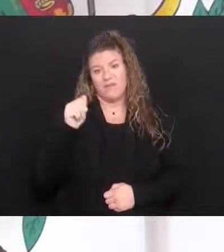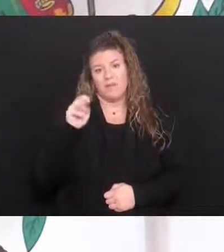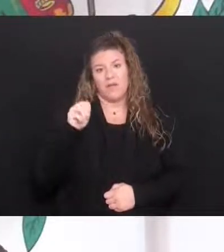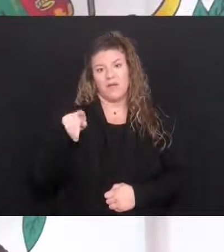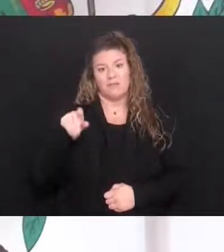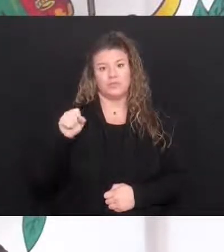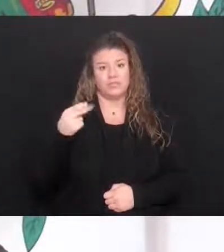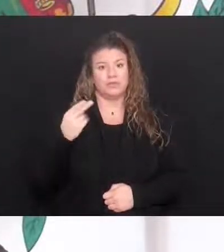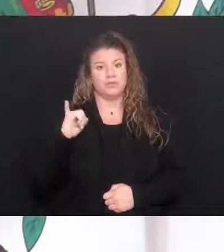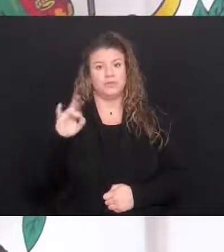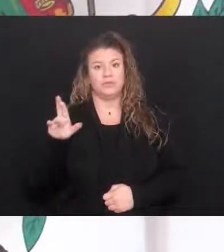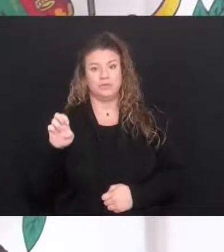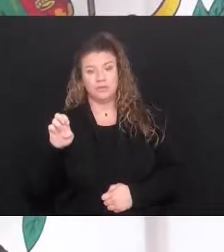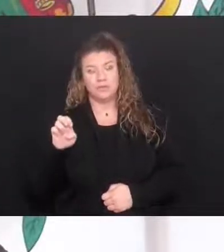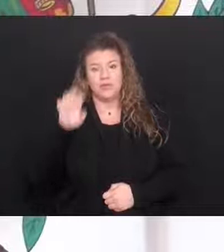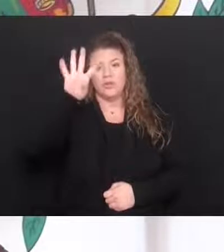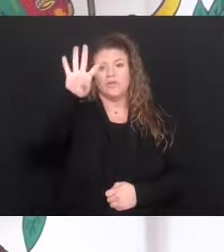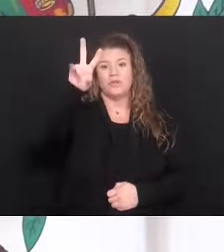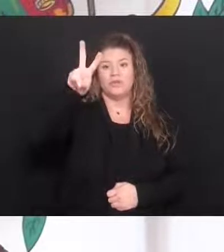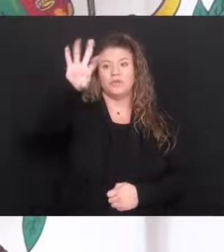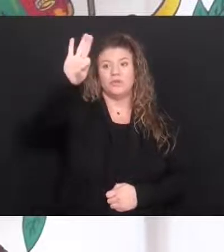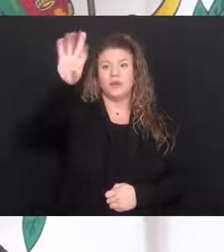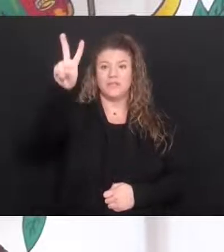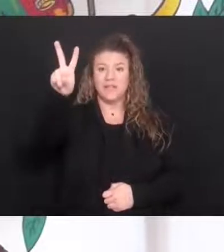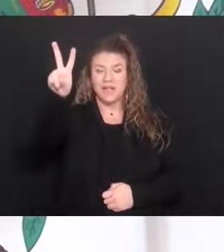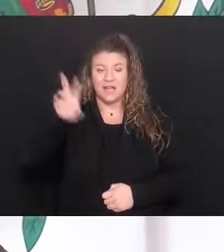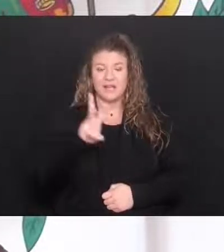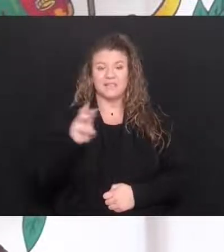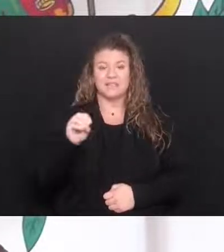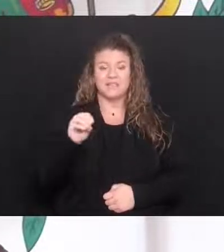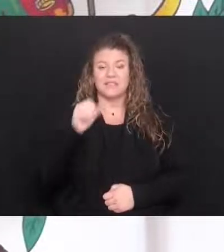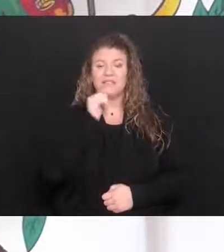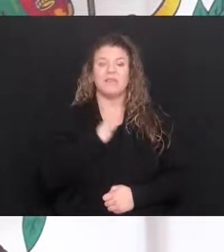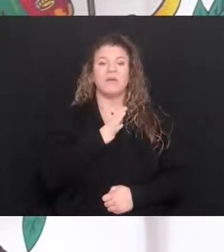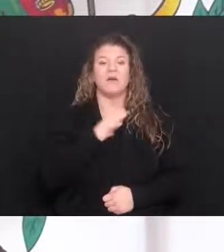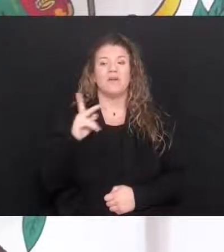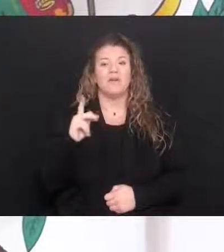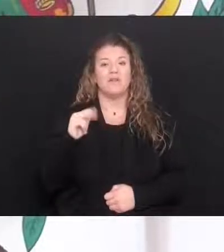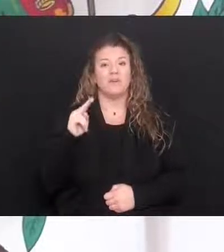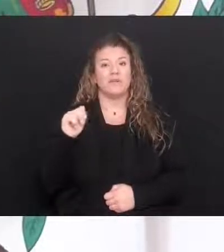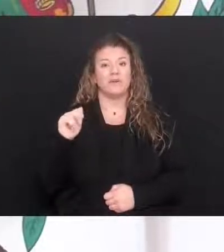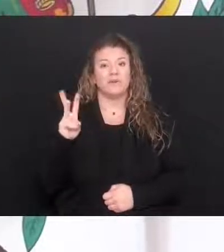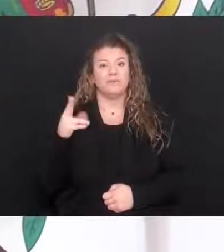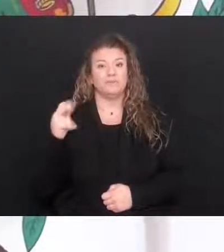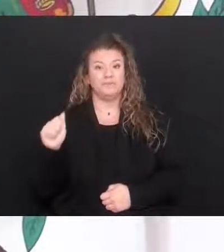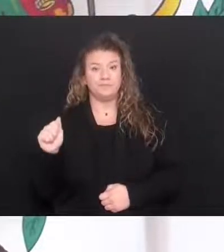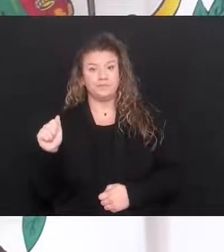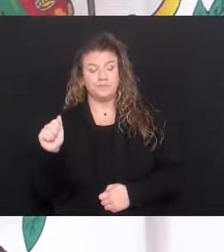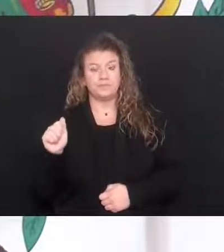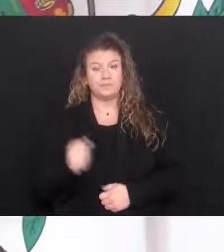County. The 4,292nd death, a 60-year-old female from Kanawha County.